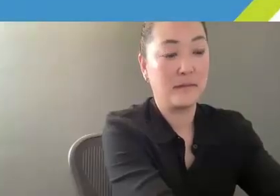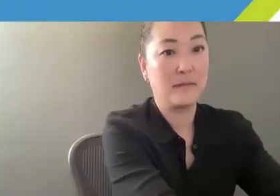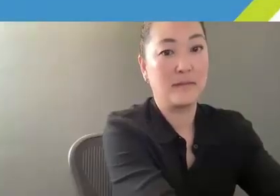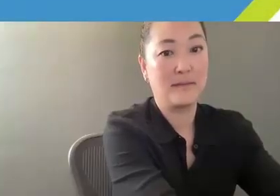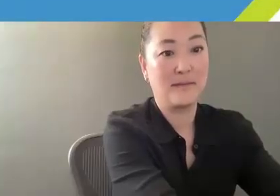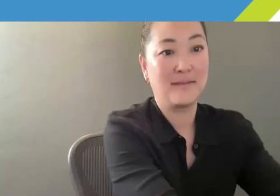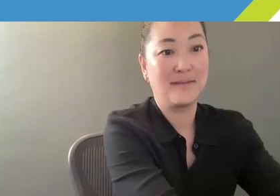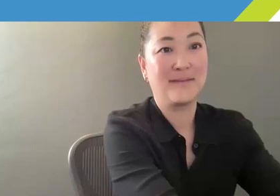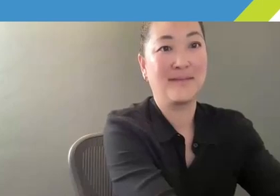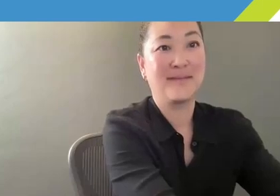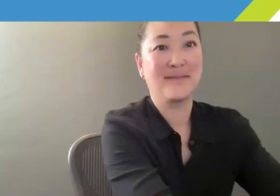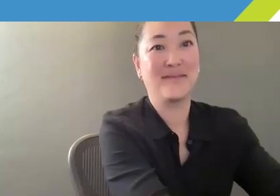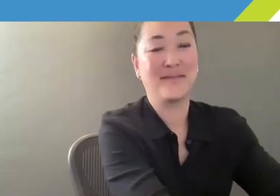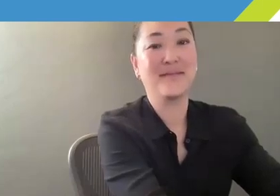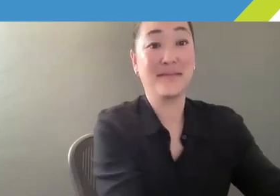Can everyone see me?